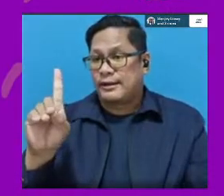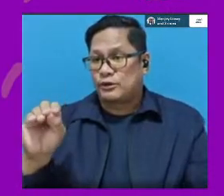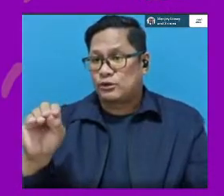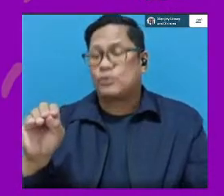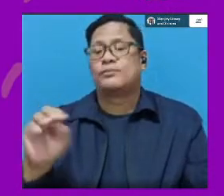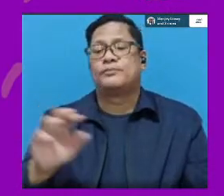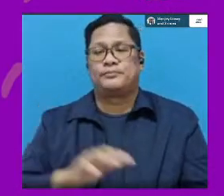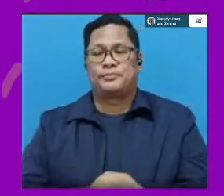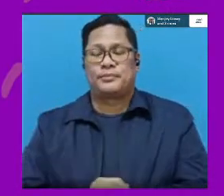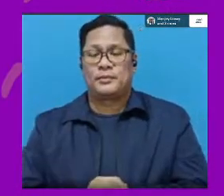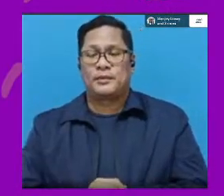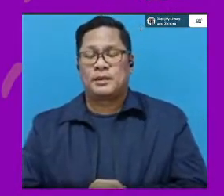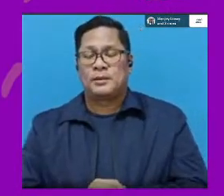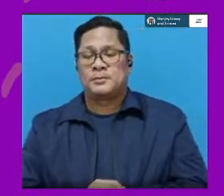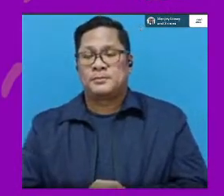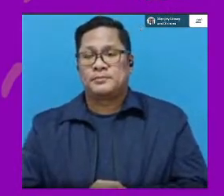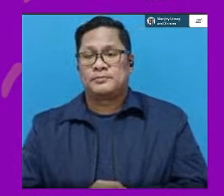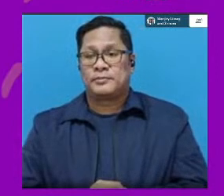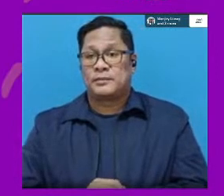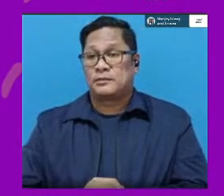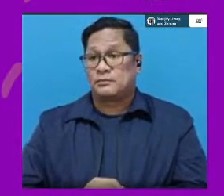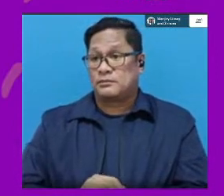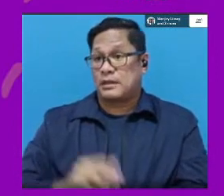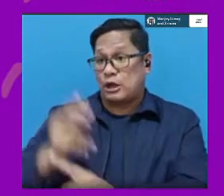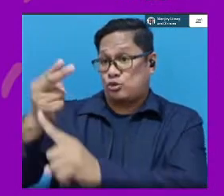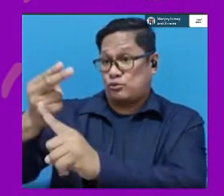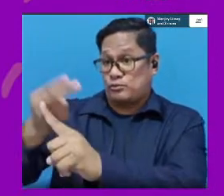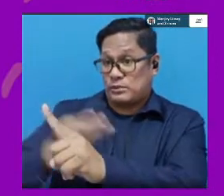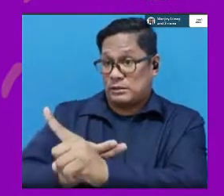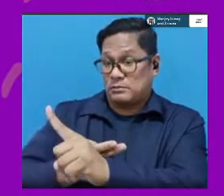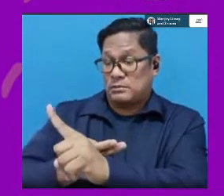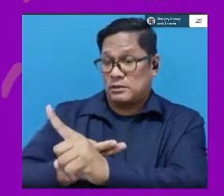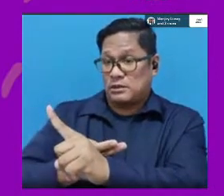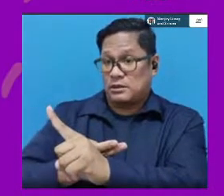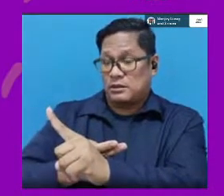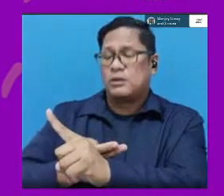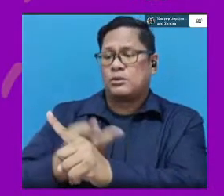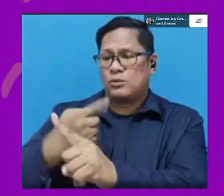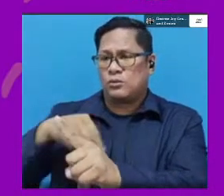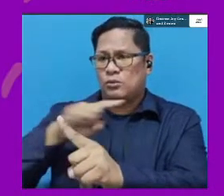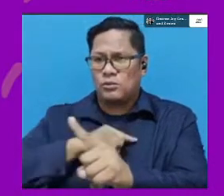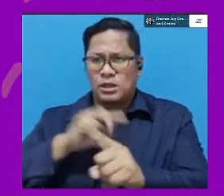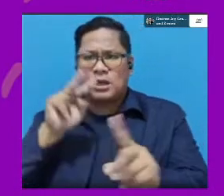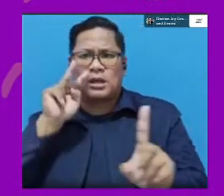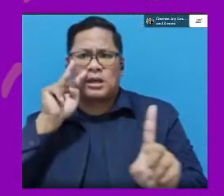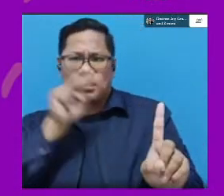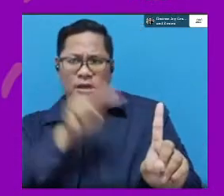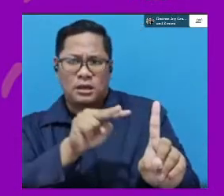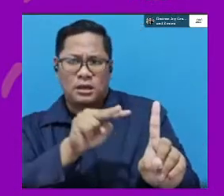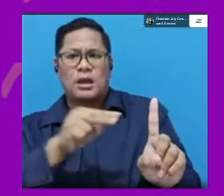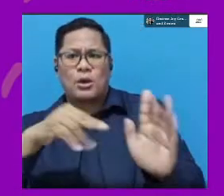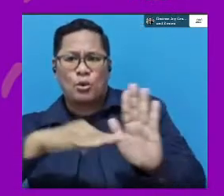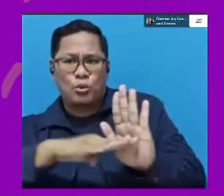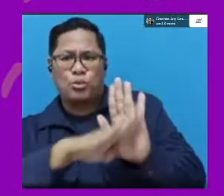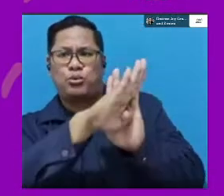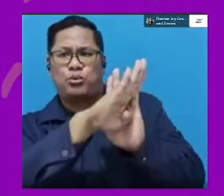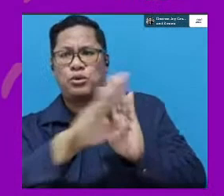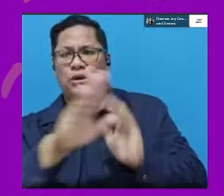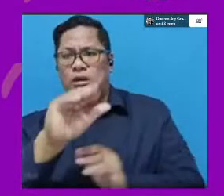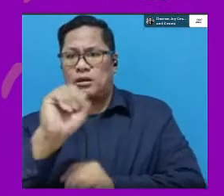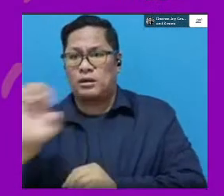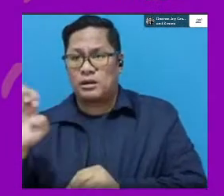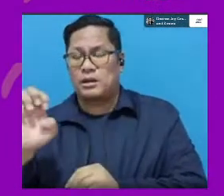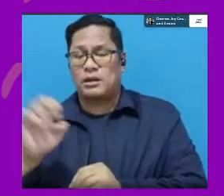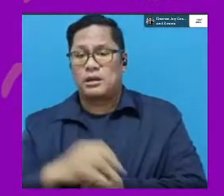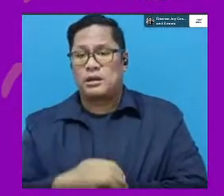in November that we detected a spike in our cases that